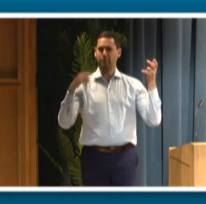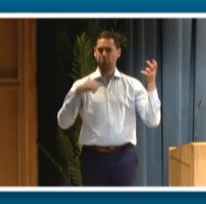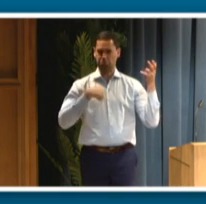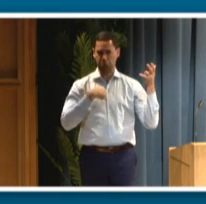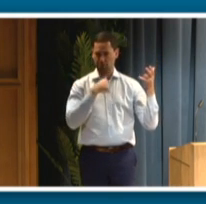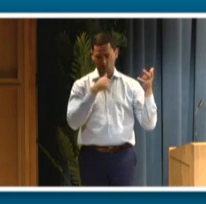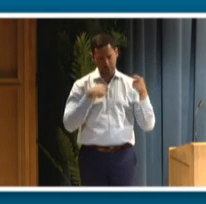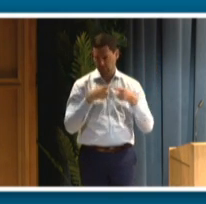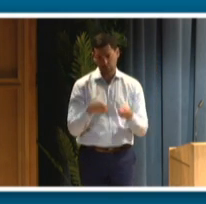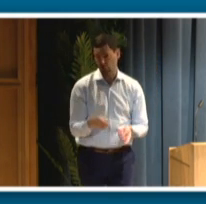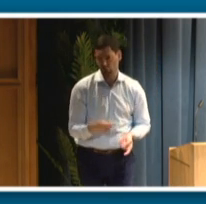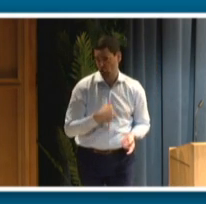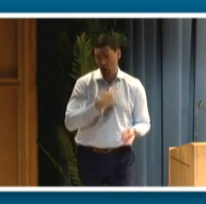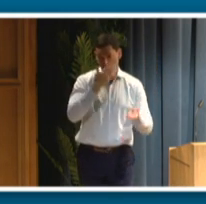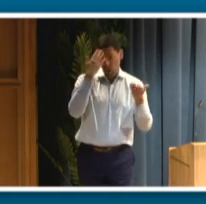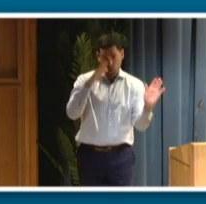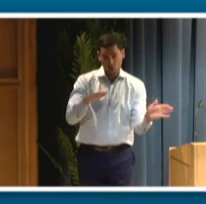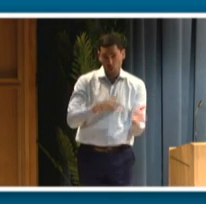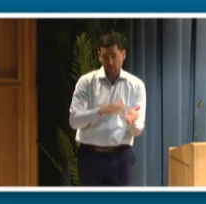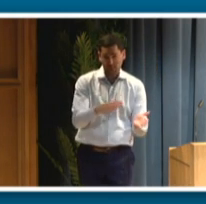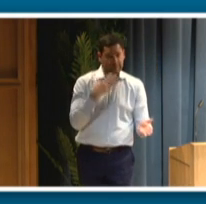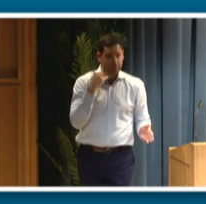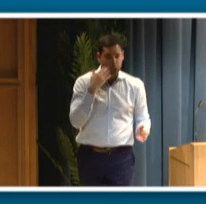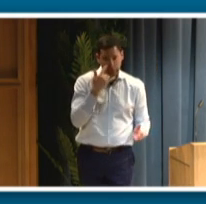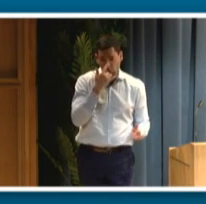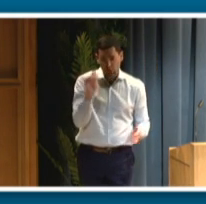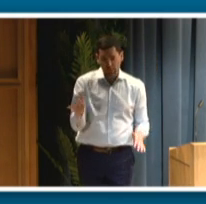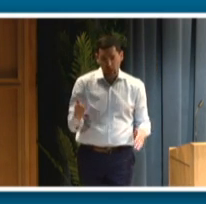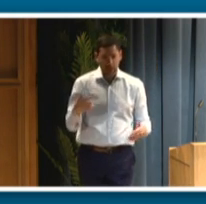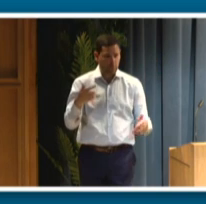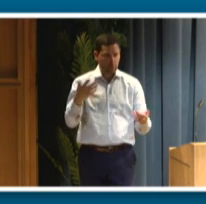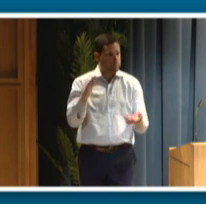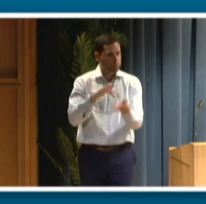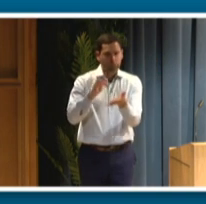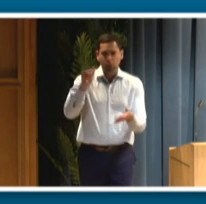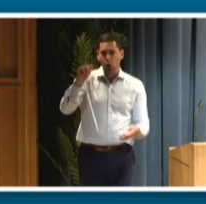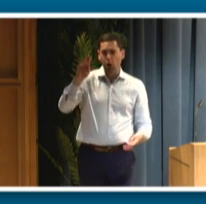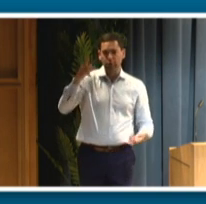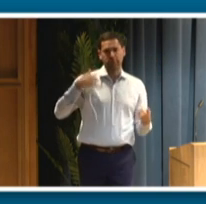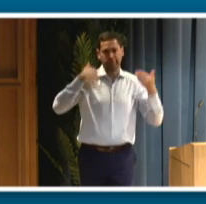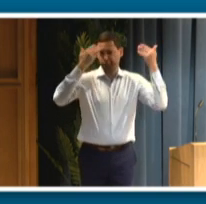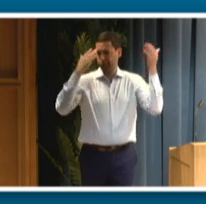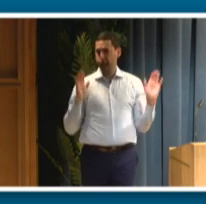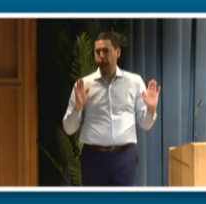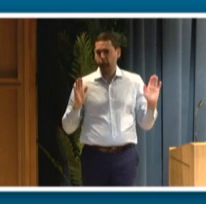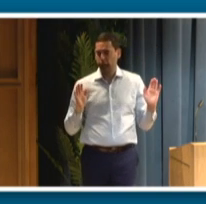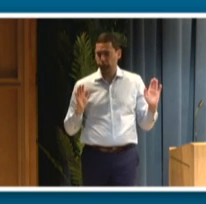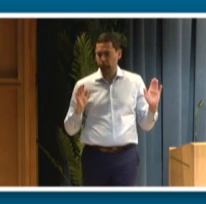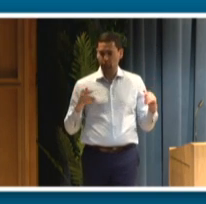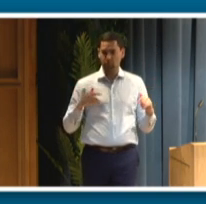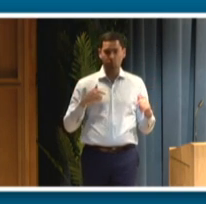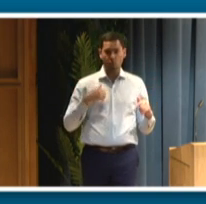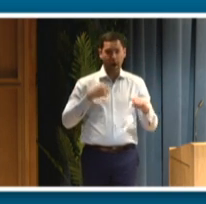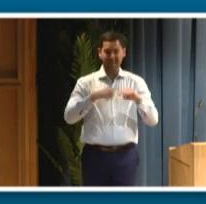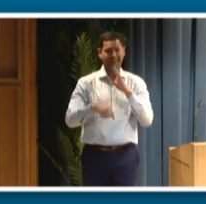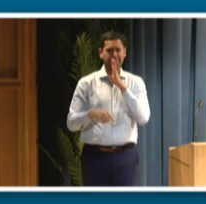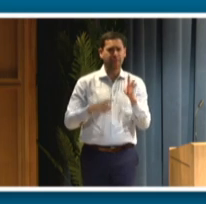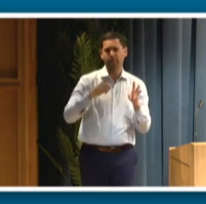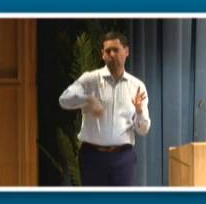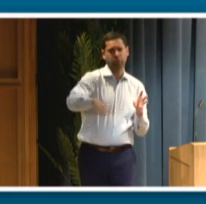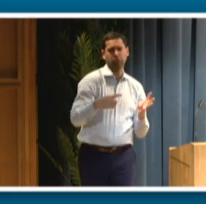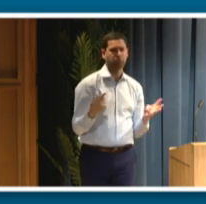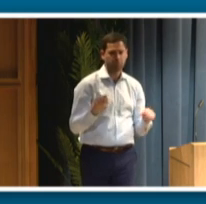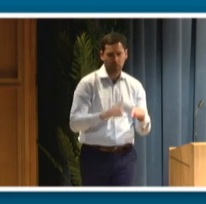in the middle of Arkansas. I don't know that, right? And so instead of me pretending to know, and instead of me sort of